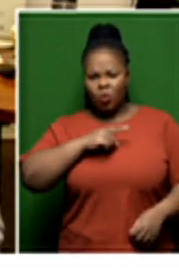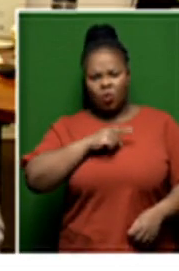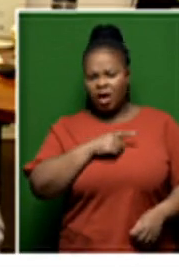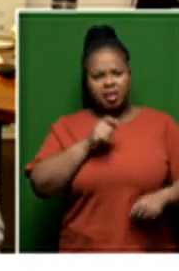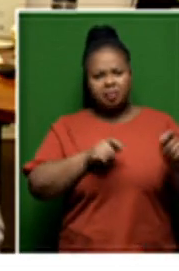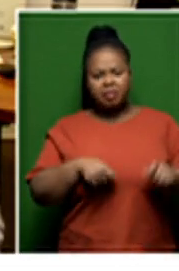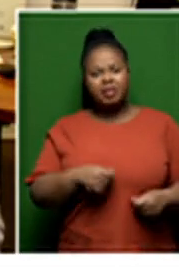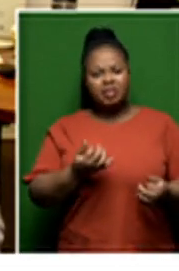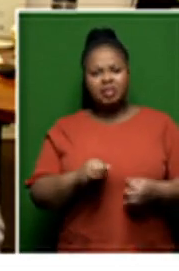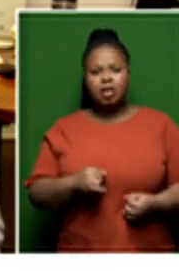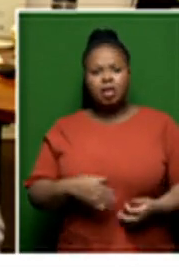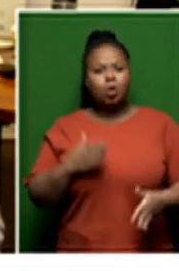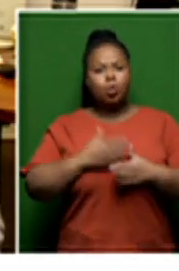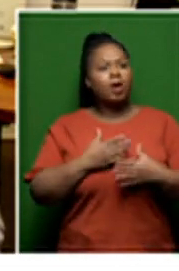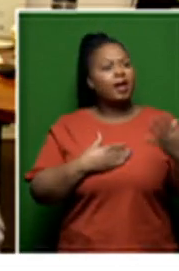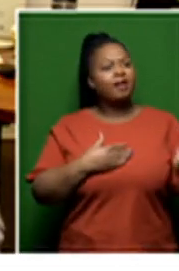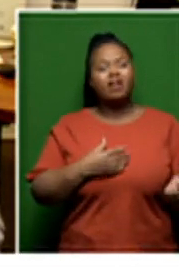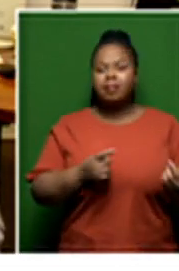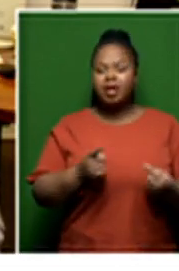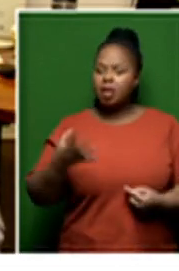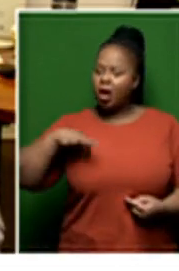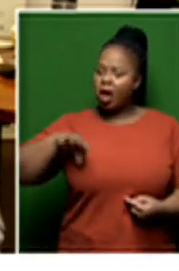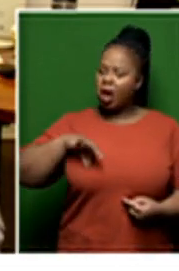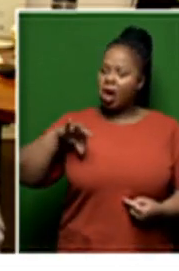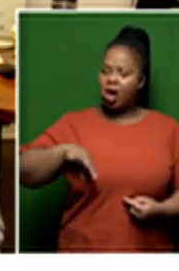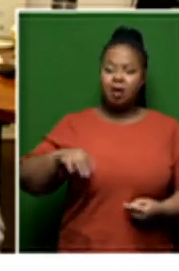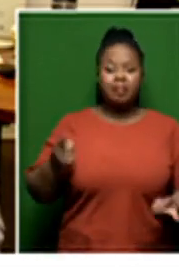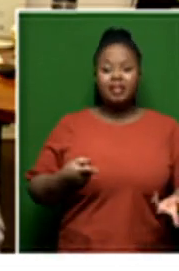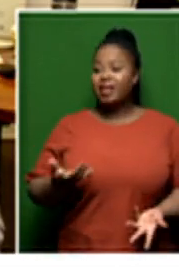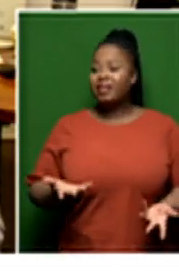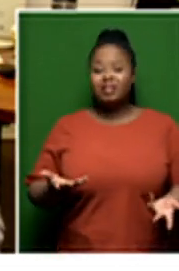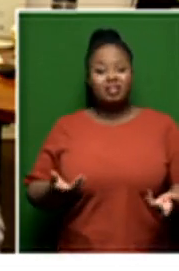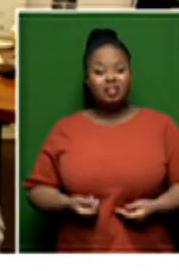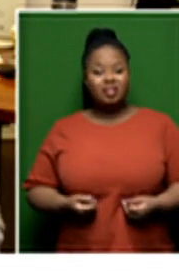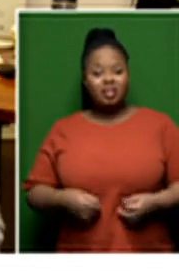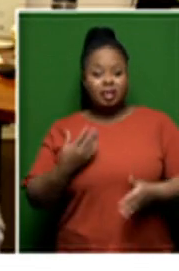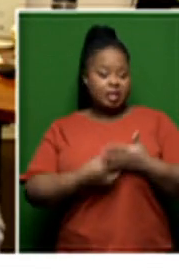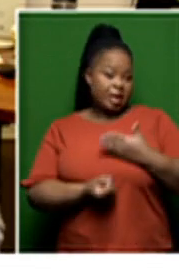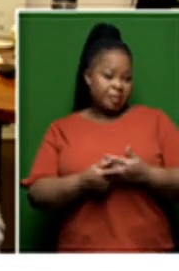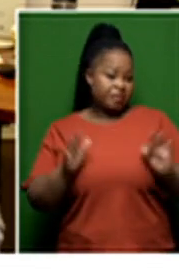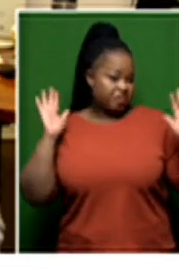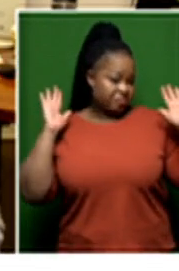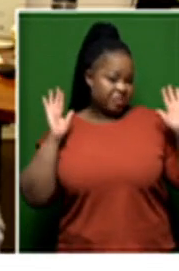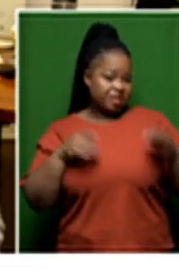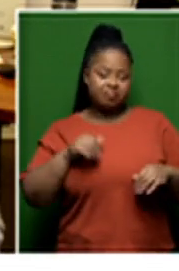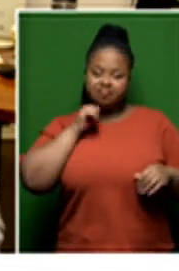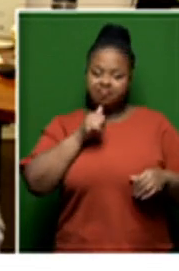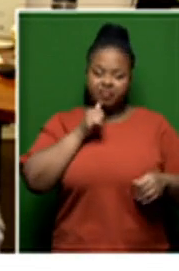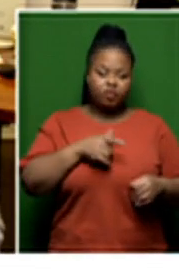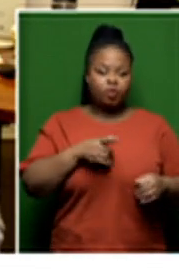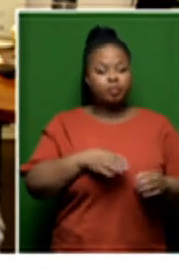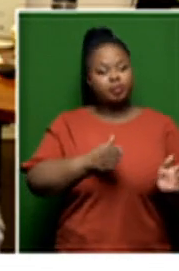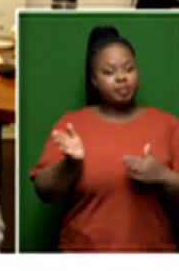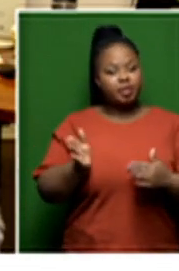are actually still in their jobs when these sort of things have happened under their watch. But again, story for another day.